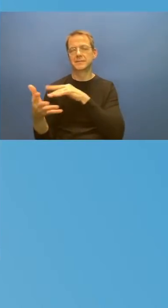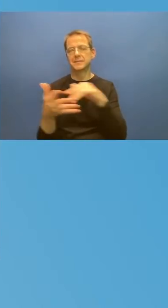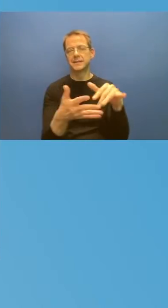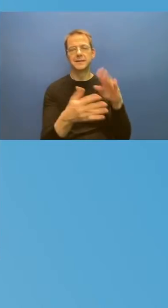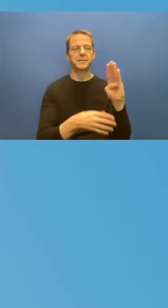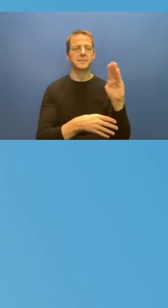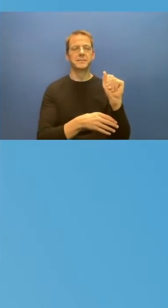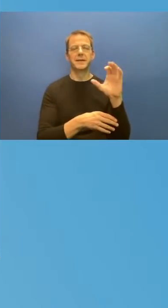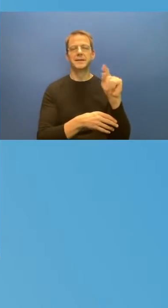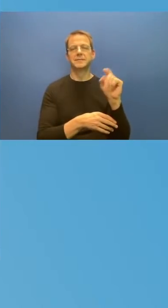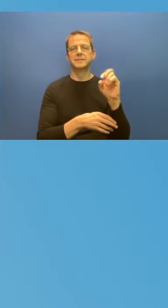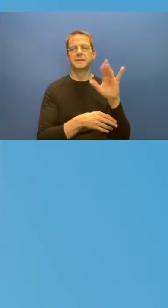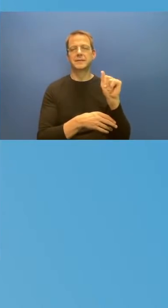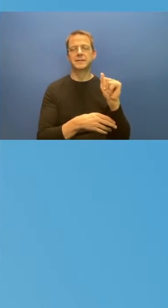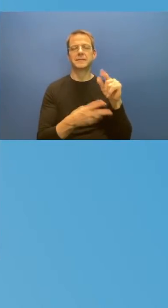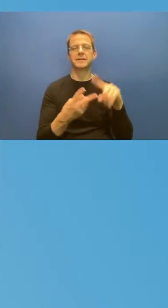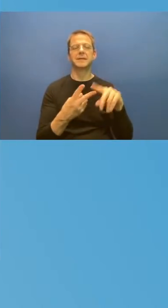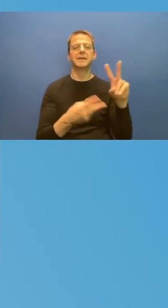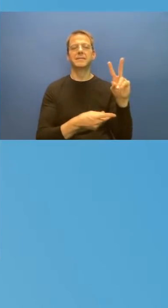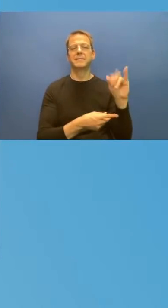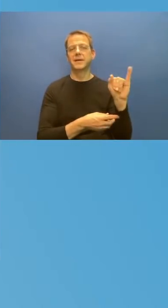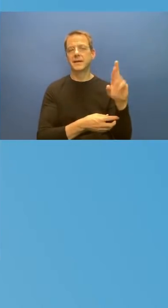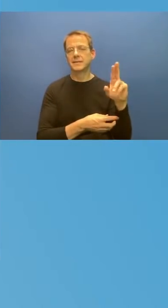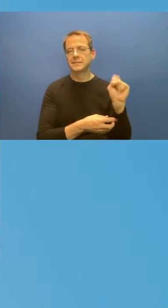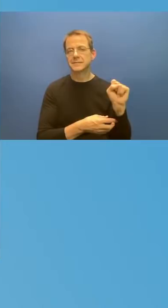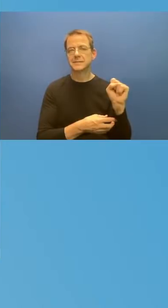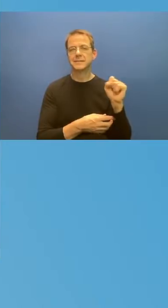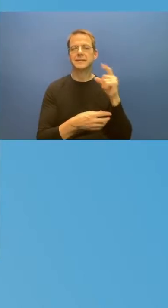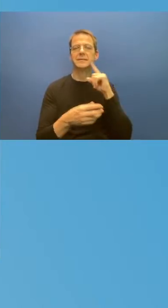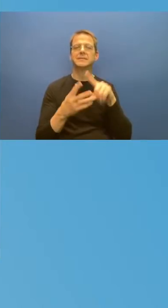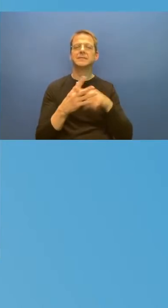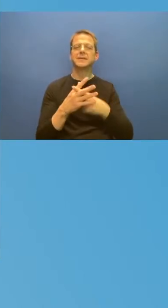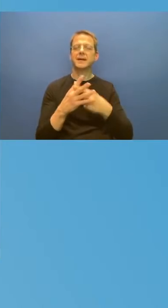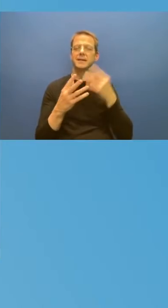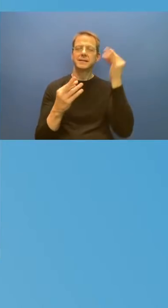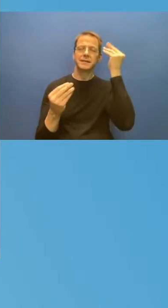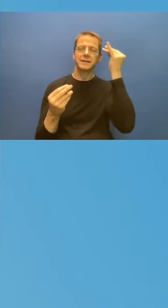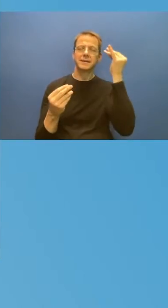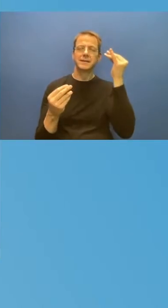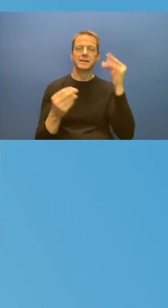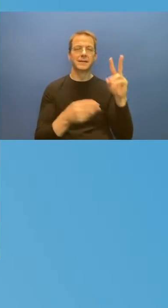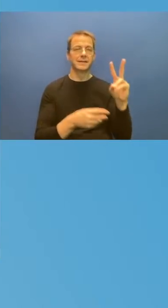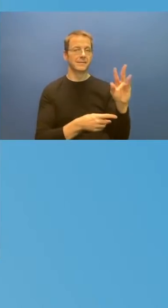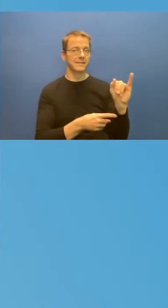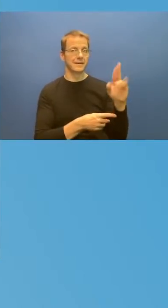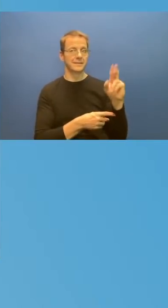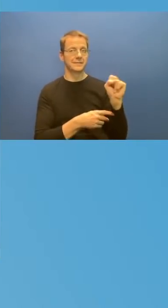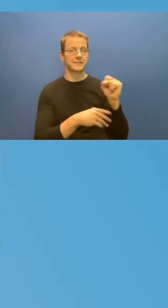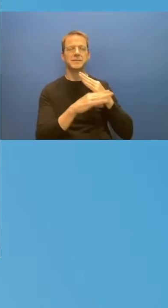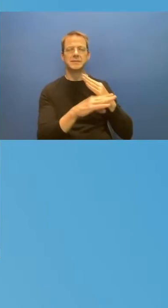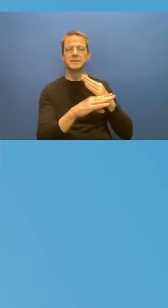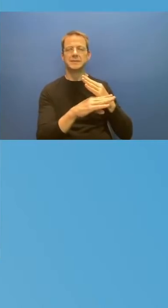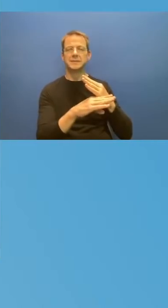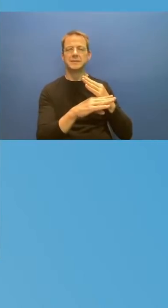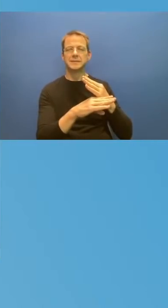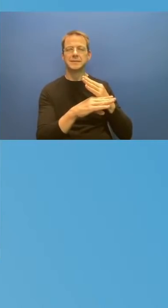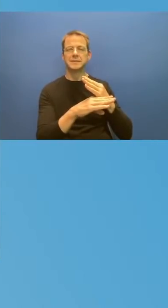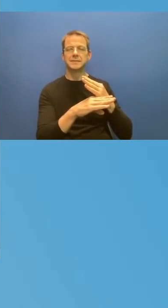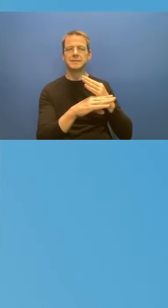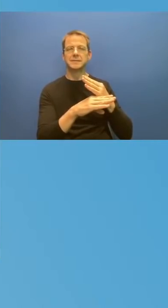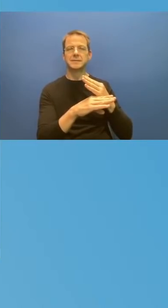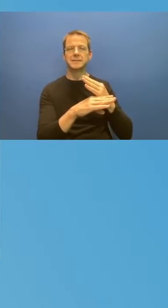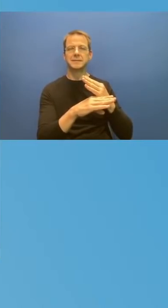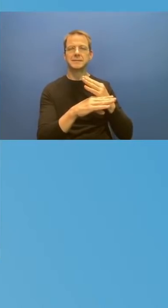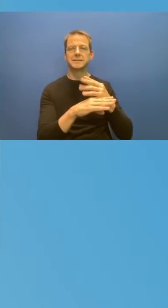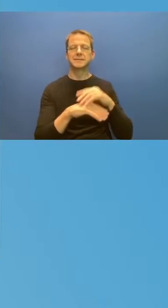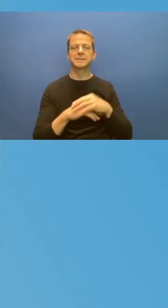somewhat equate that to maybe what we see in regards to evolution of viruses and selective pressure. It's very different, right? We've considered the fact that